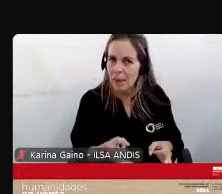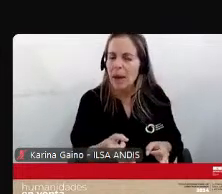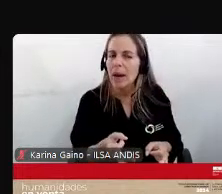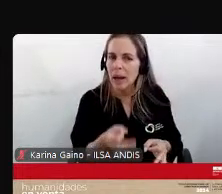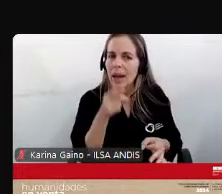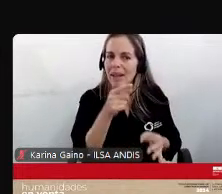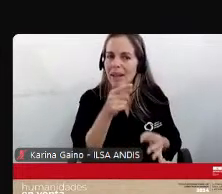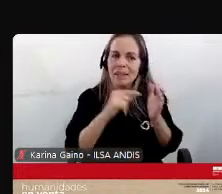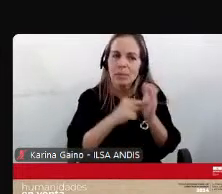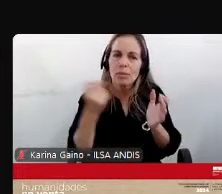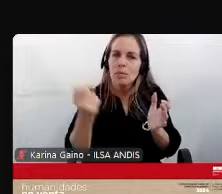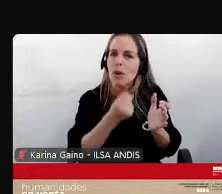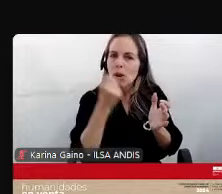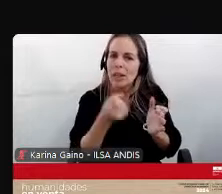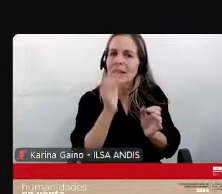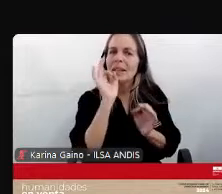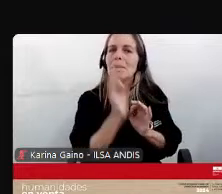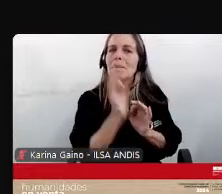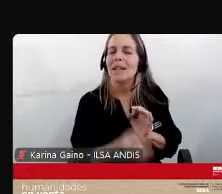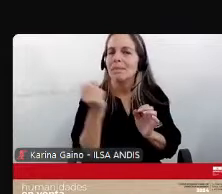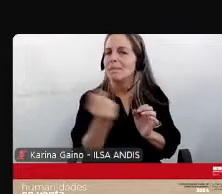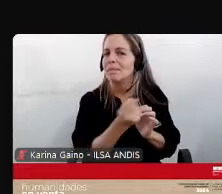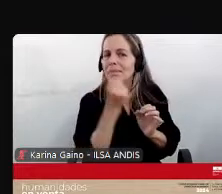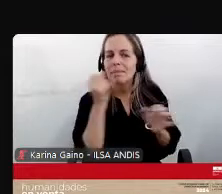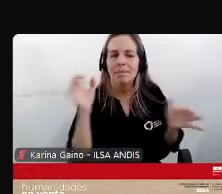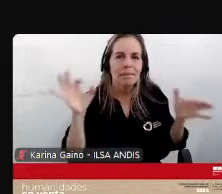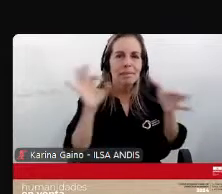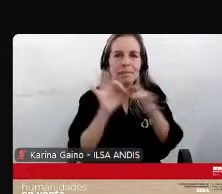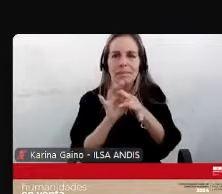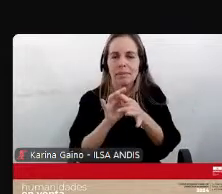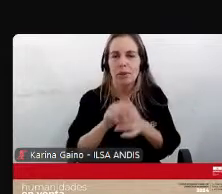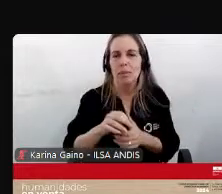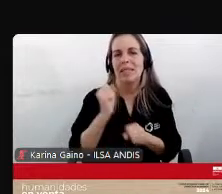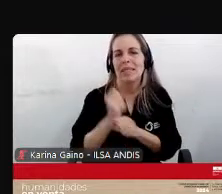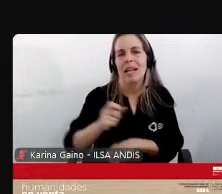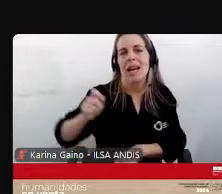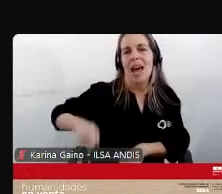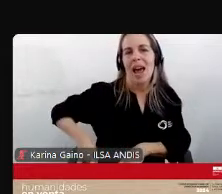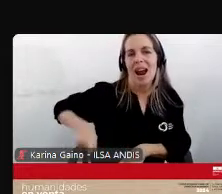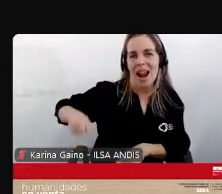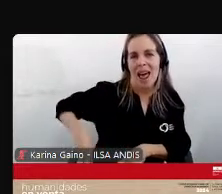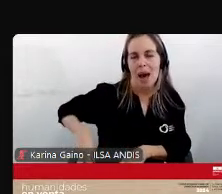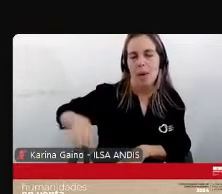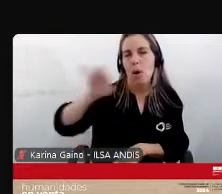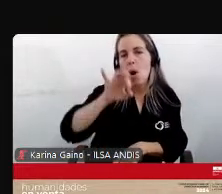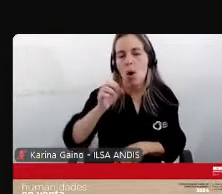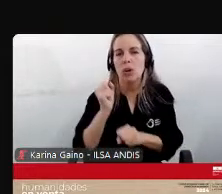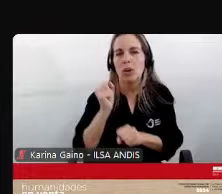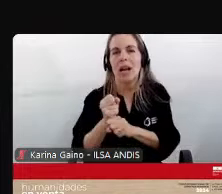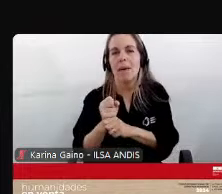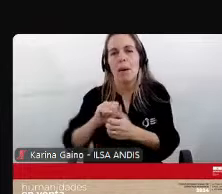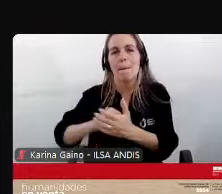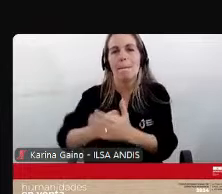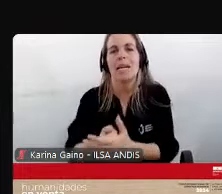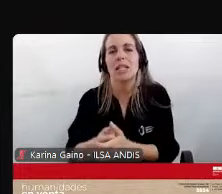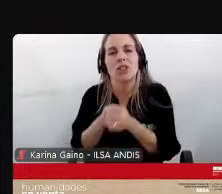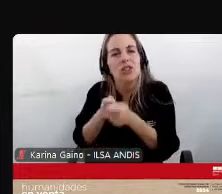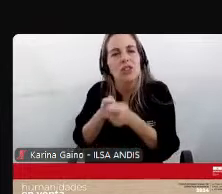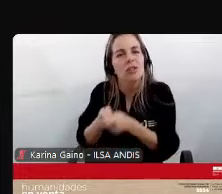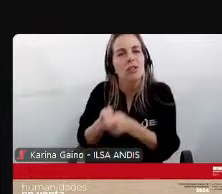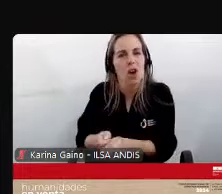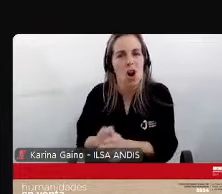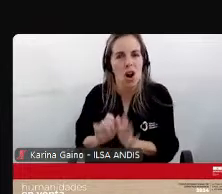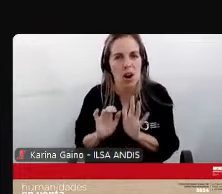most associated with slavery or forced labor, but is actually the one that we found to be least present in agriculture